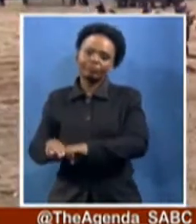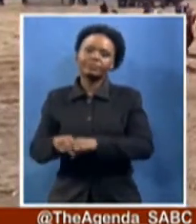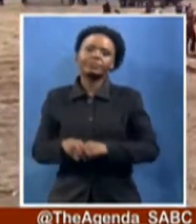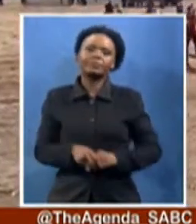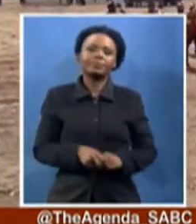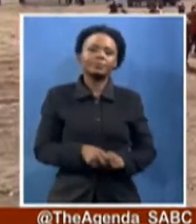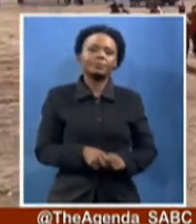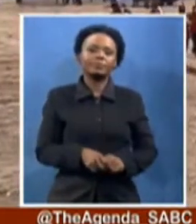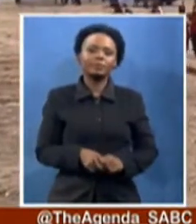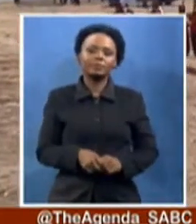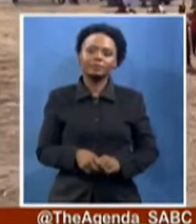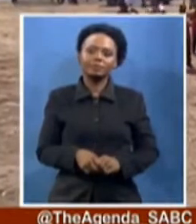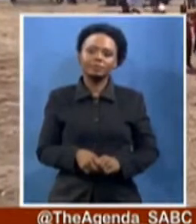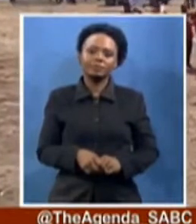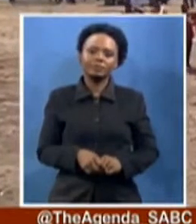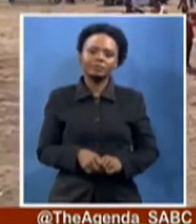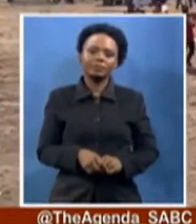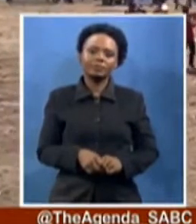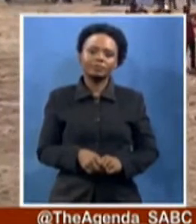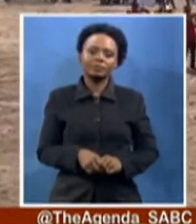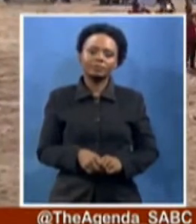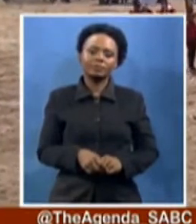we will have to be